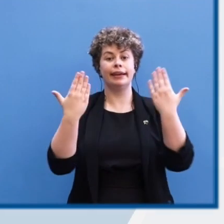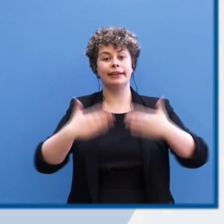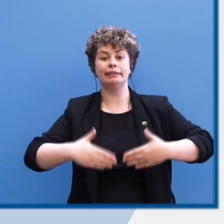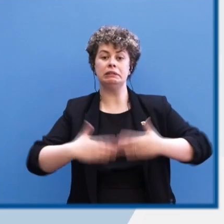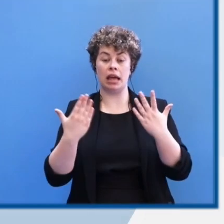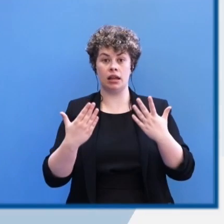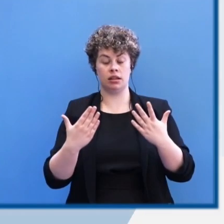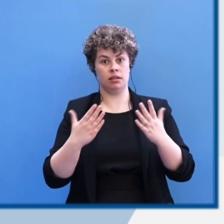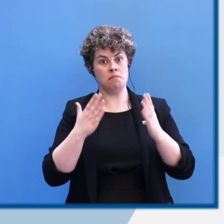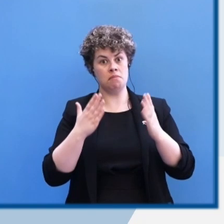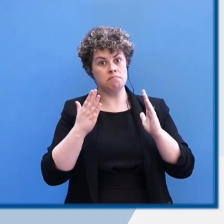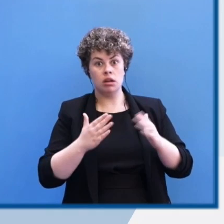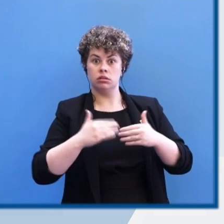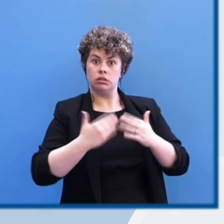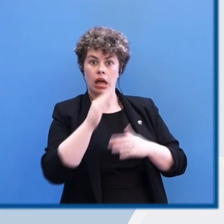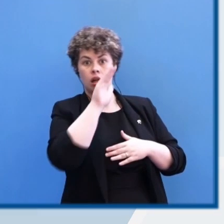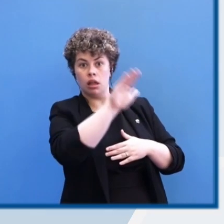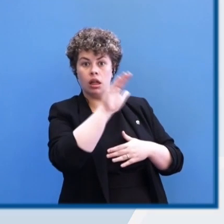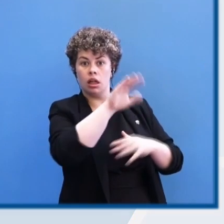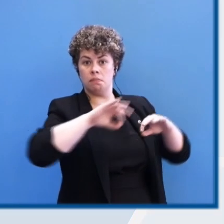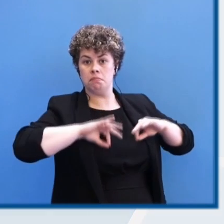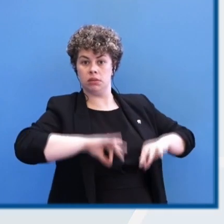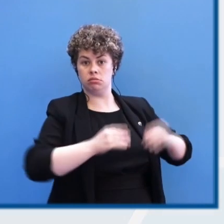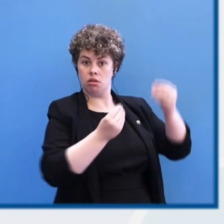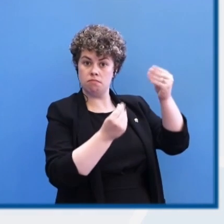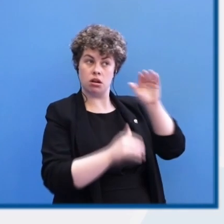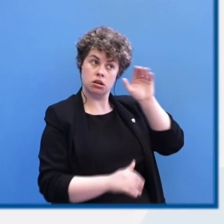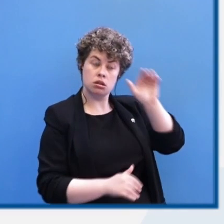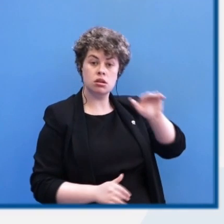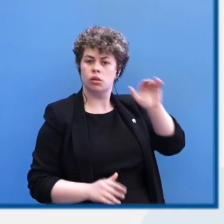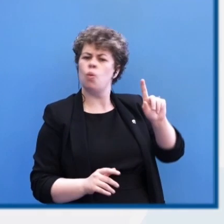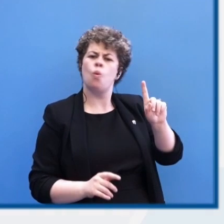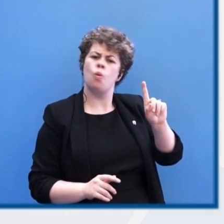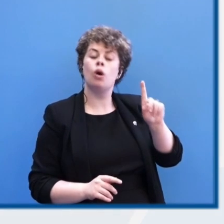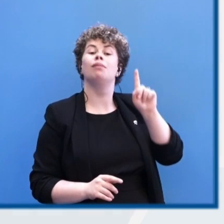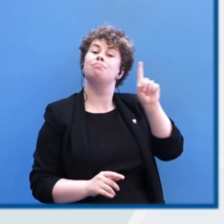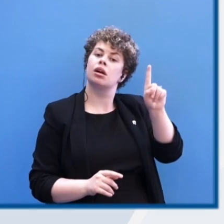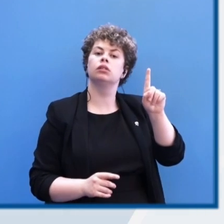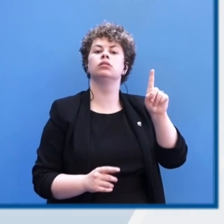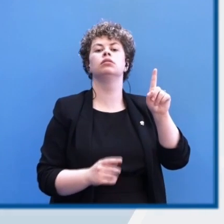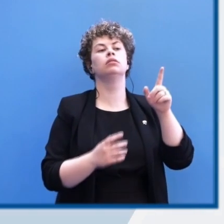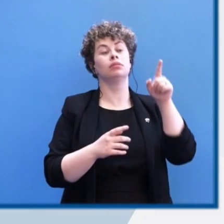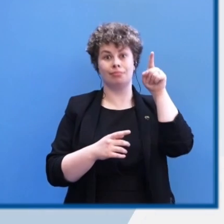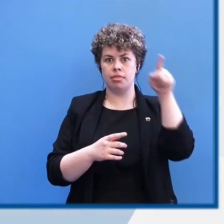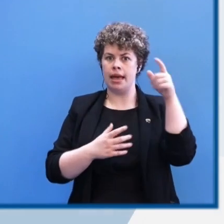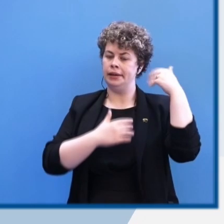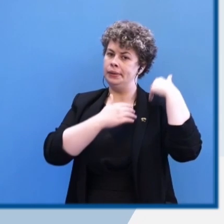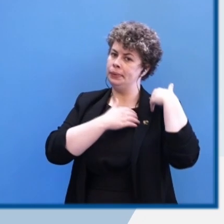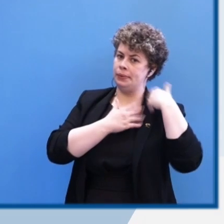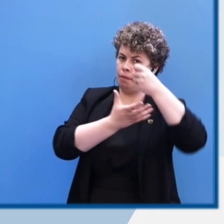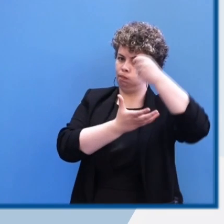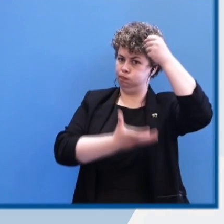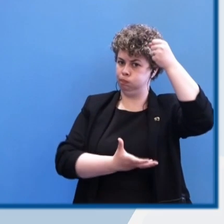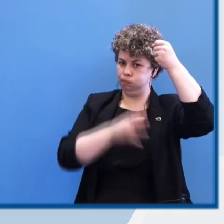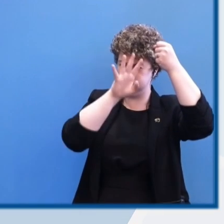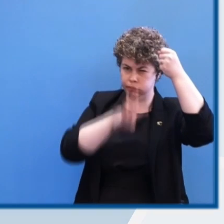established. If I refer to early warning systems, for instance, of course the finances have